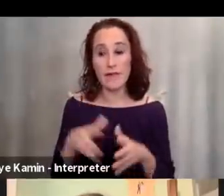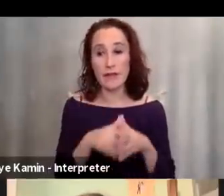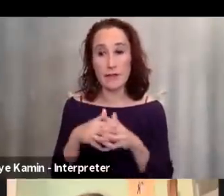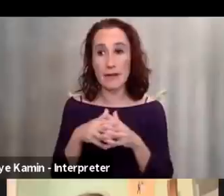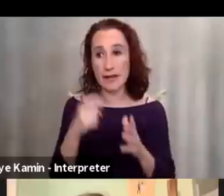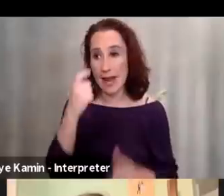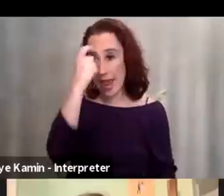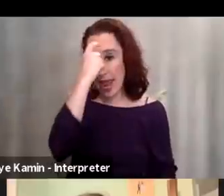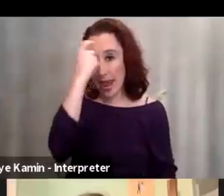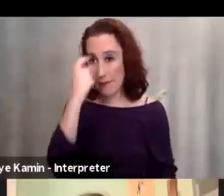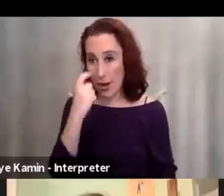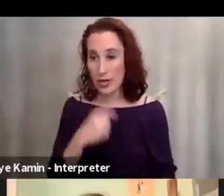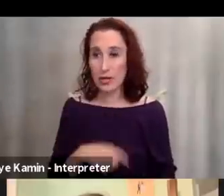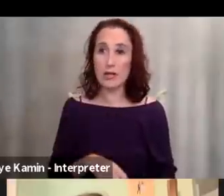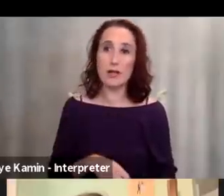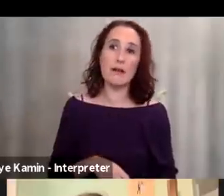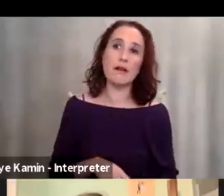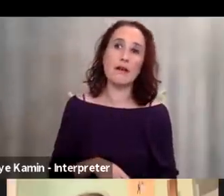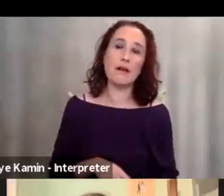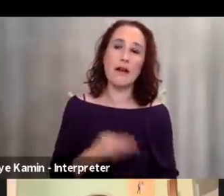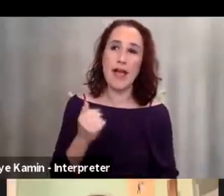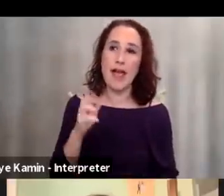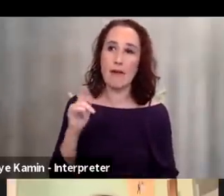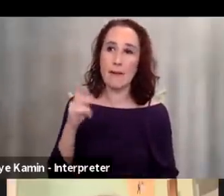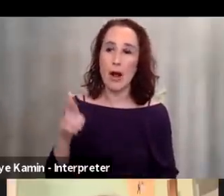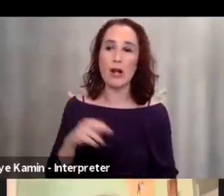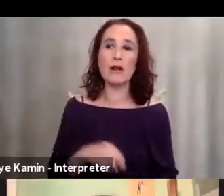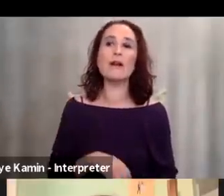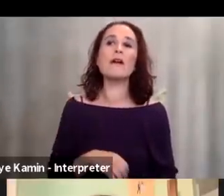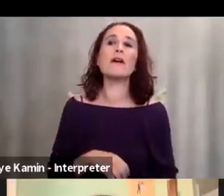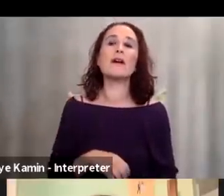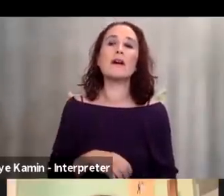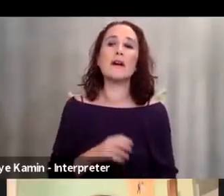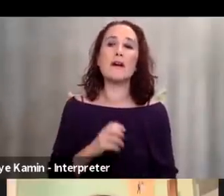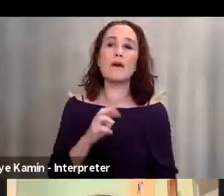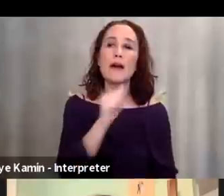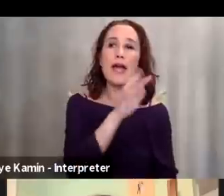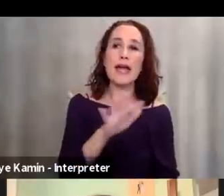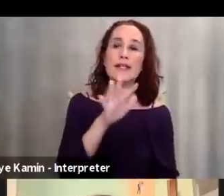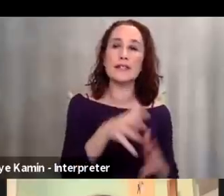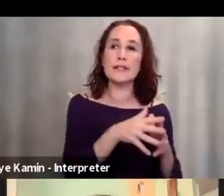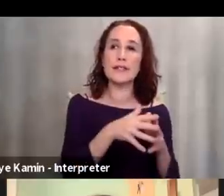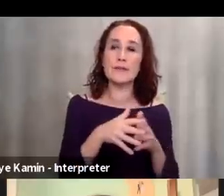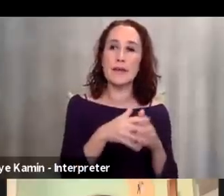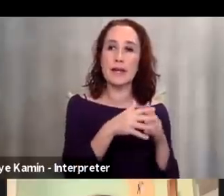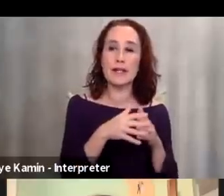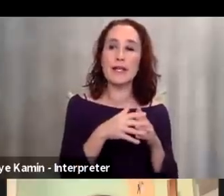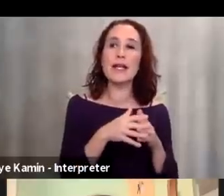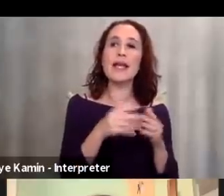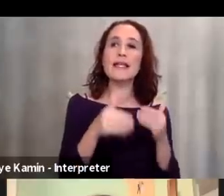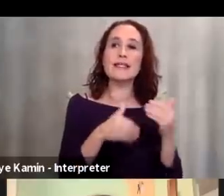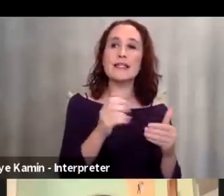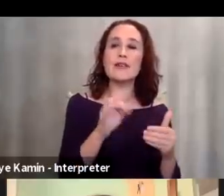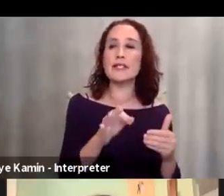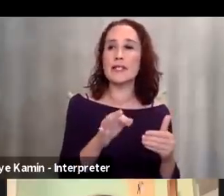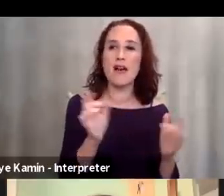Potter, and that we should be having some kind of Asian-American series of unfortunate events. We need